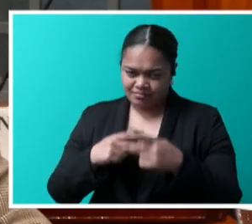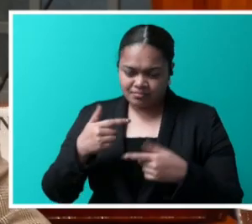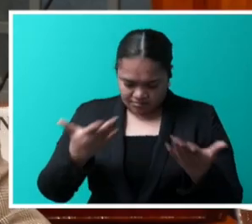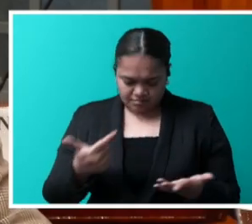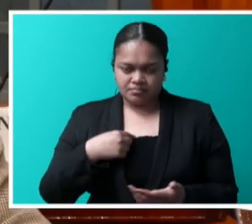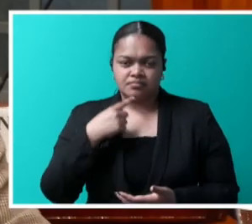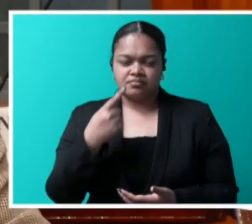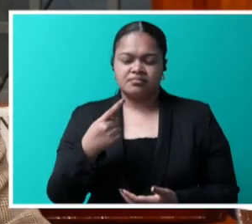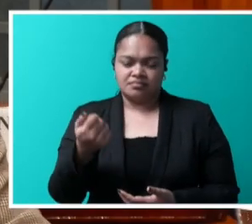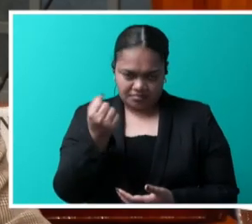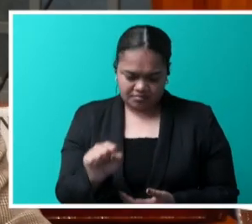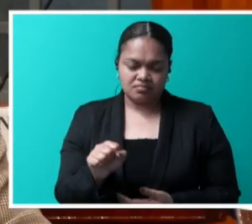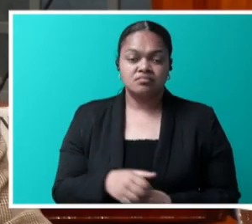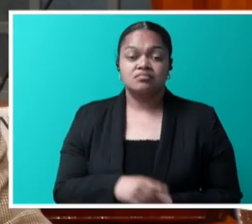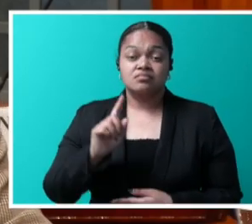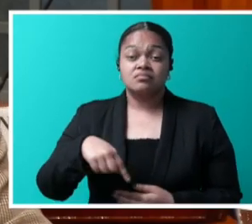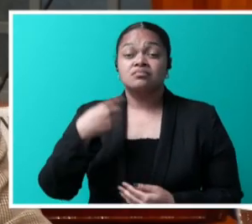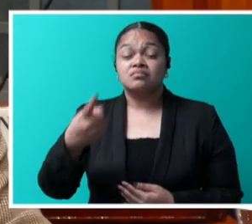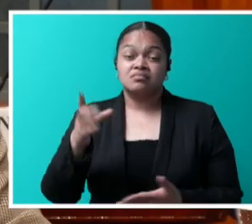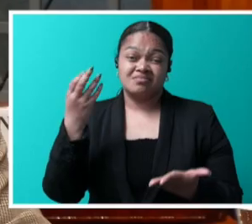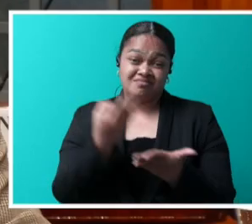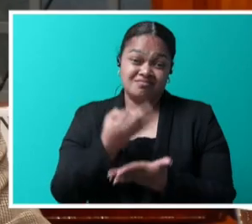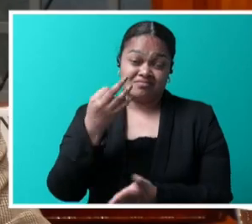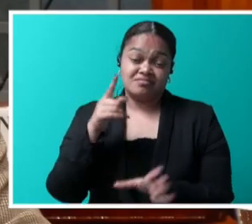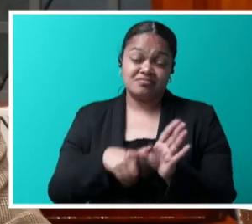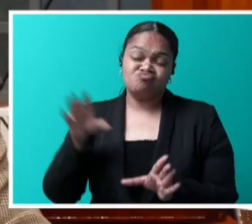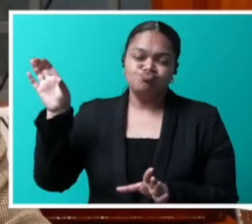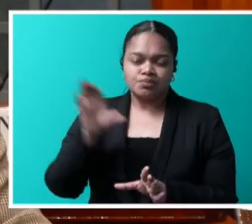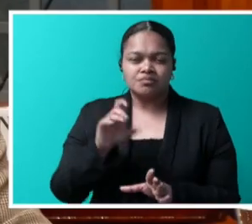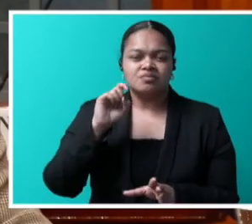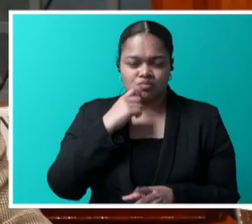the rest will follow in the next financial year. Mr. Speaker,